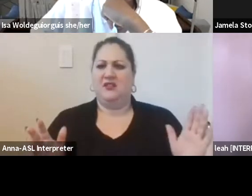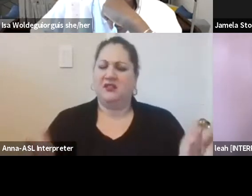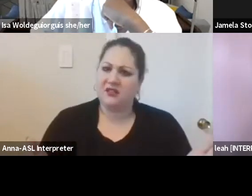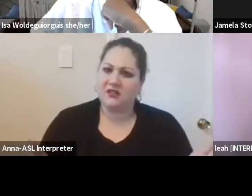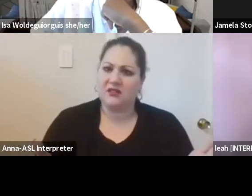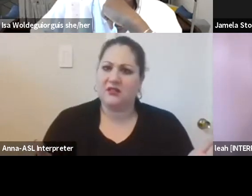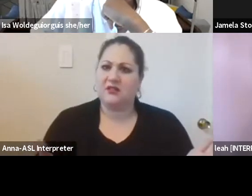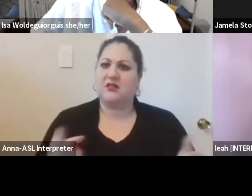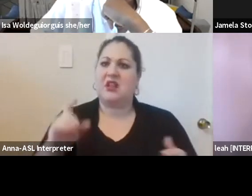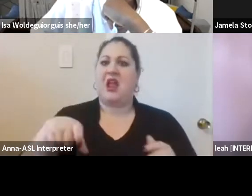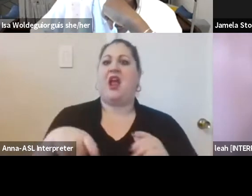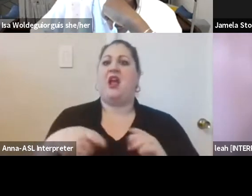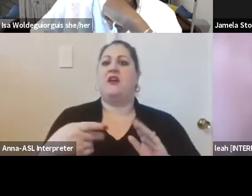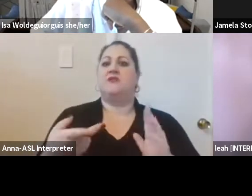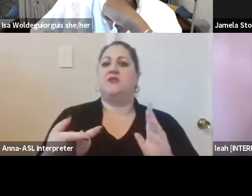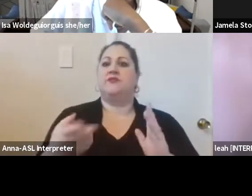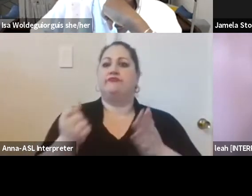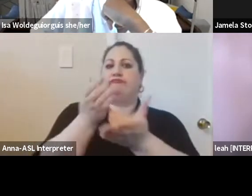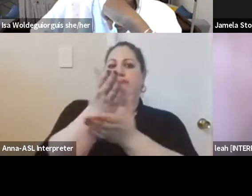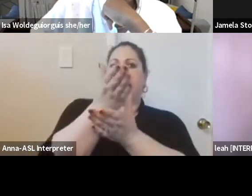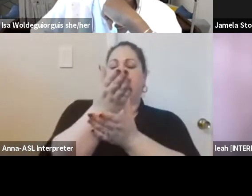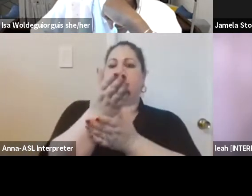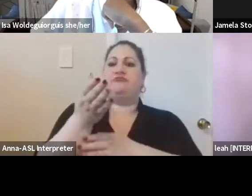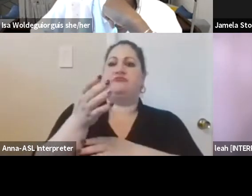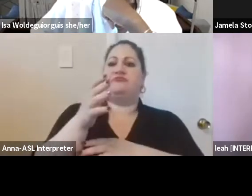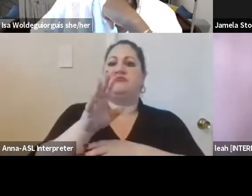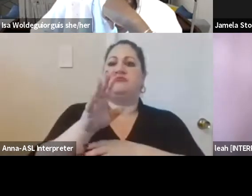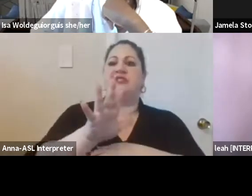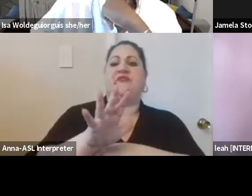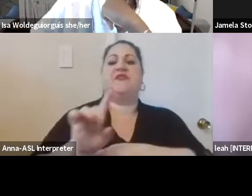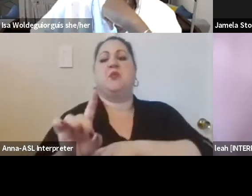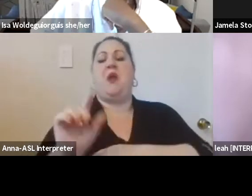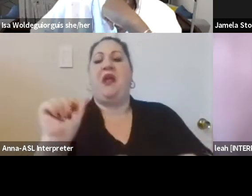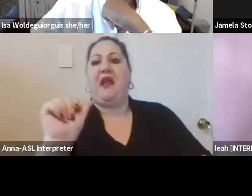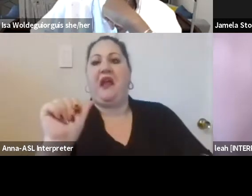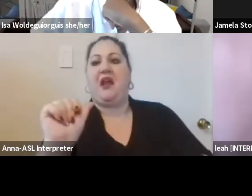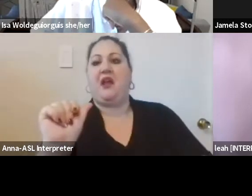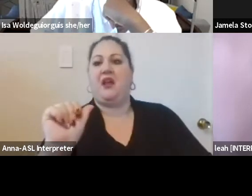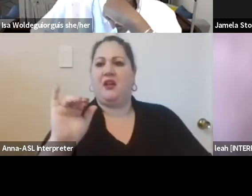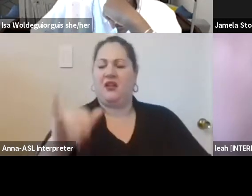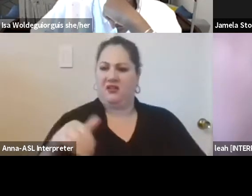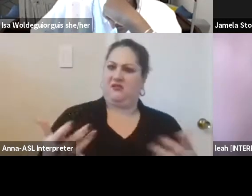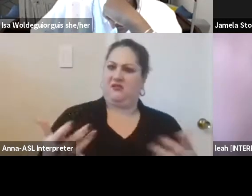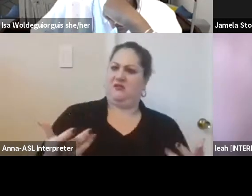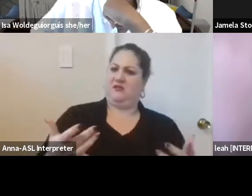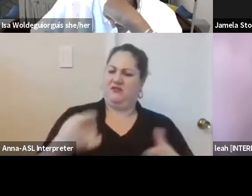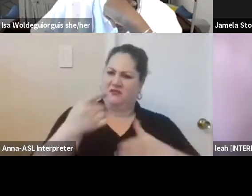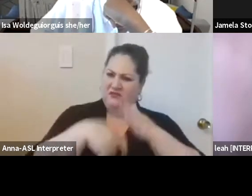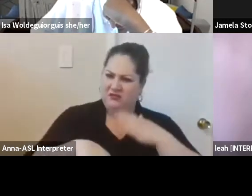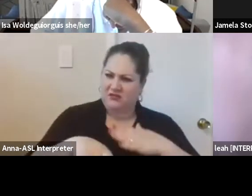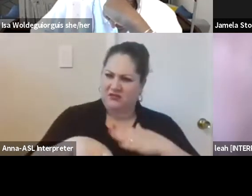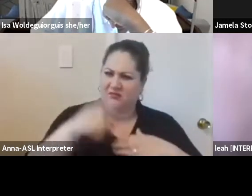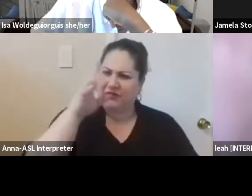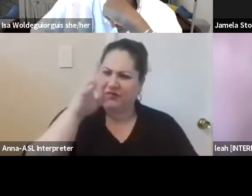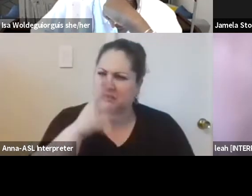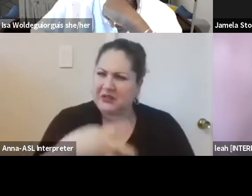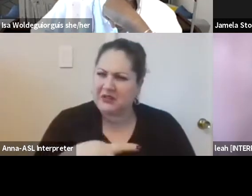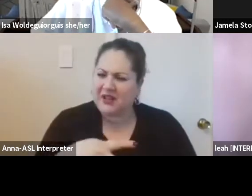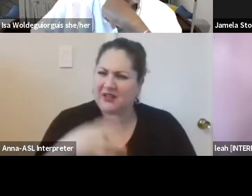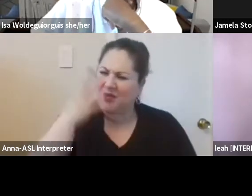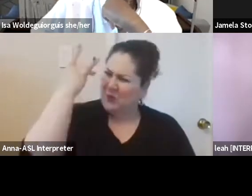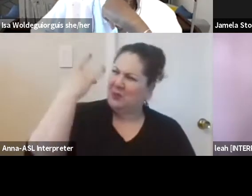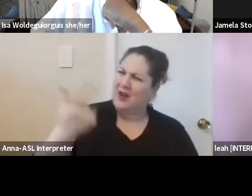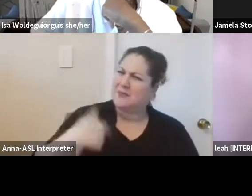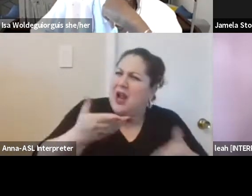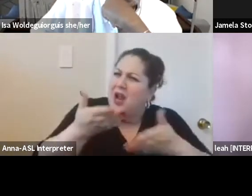a 51A. Why? Because it's protocol. Like what? I called for help because I'm scared.